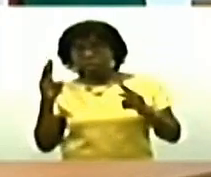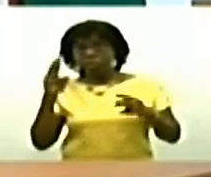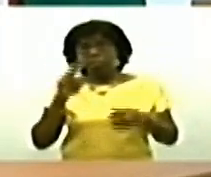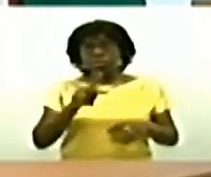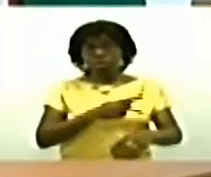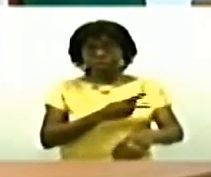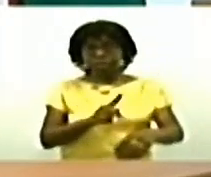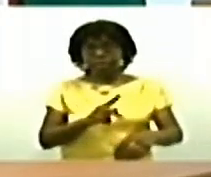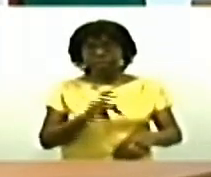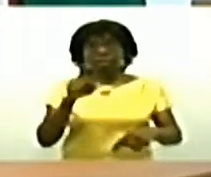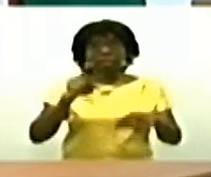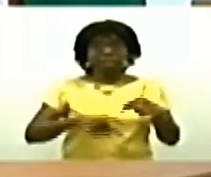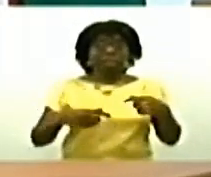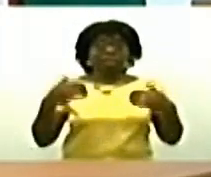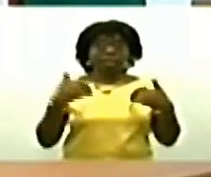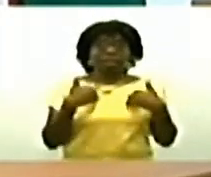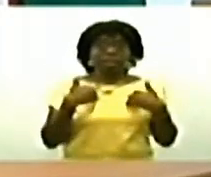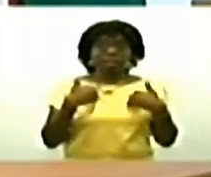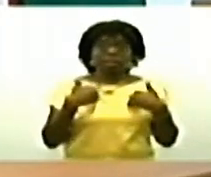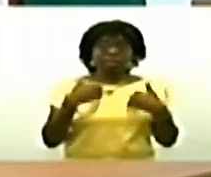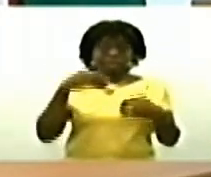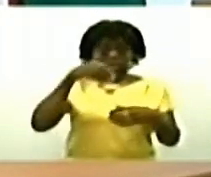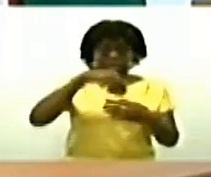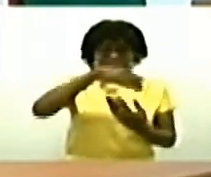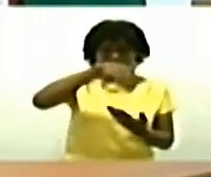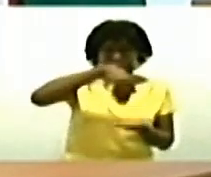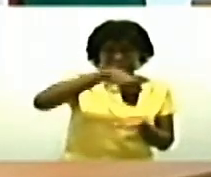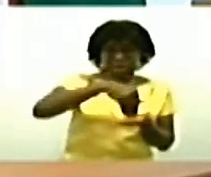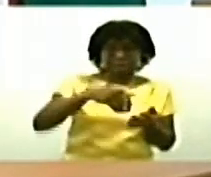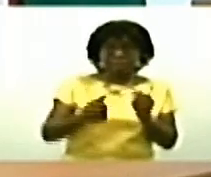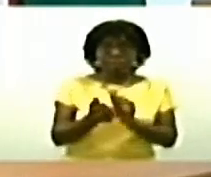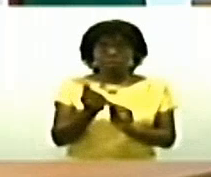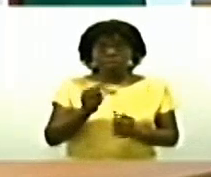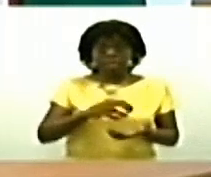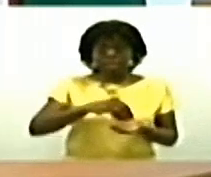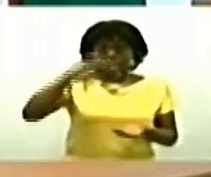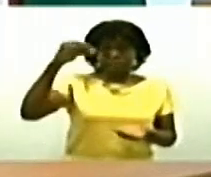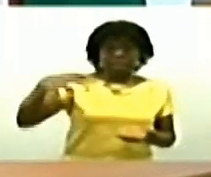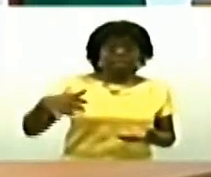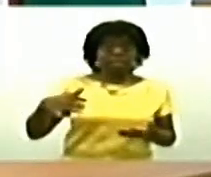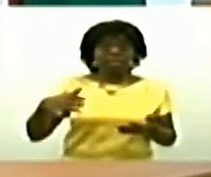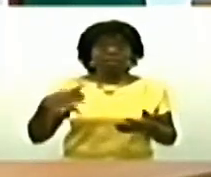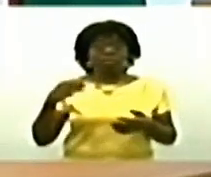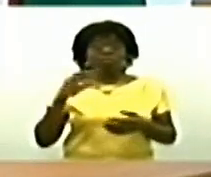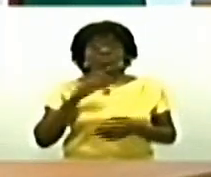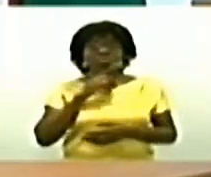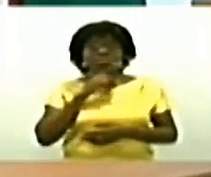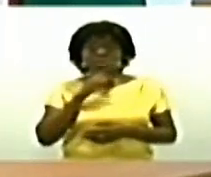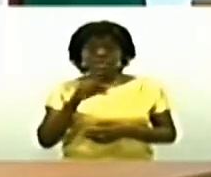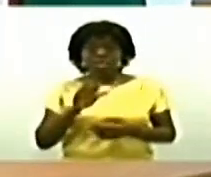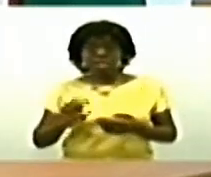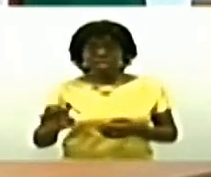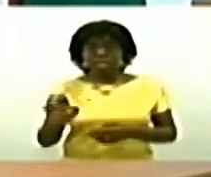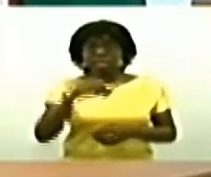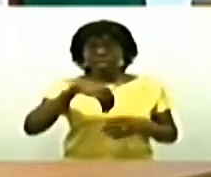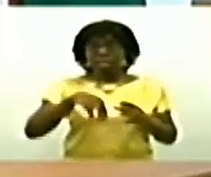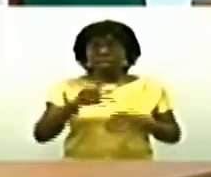Right? You can't have, in the middle of your most expensive piece of real estate in the